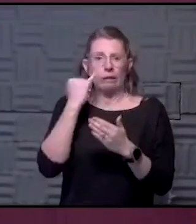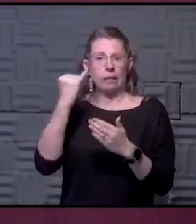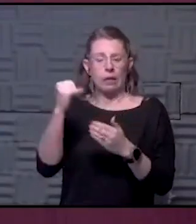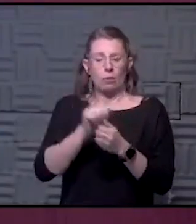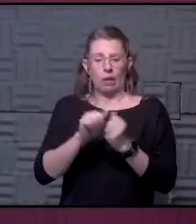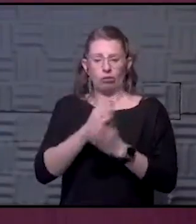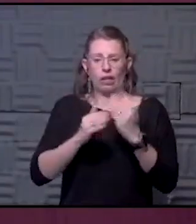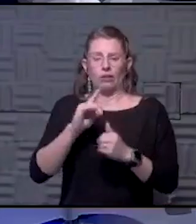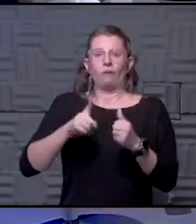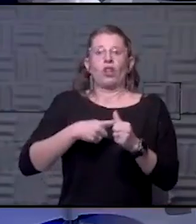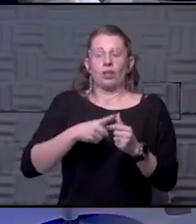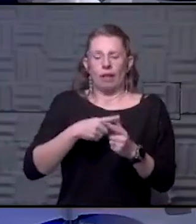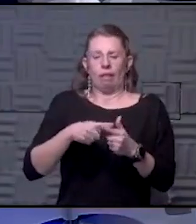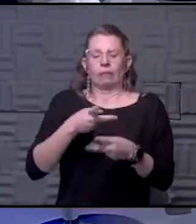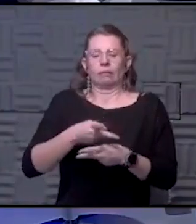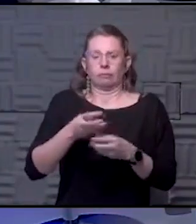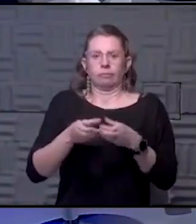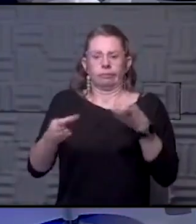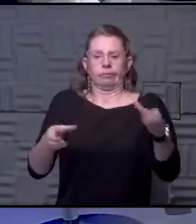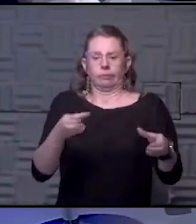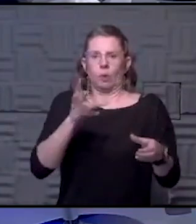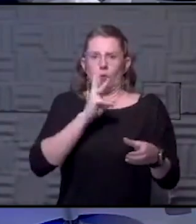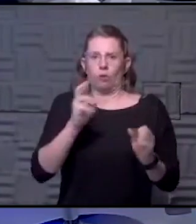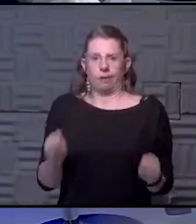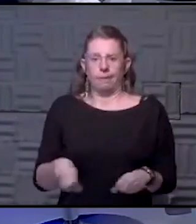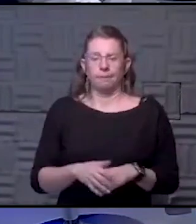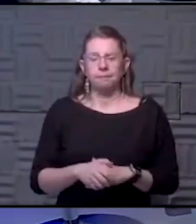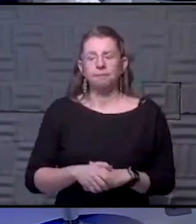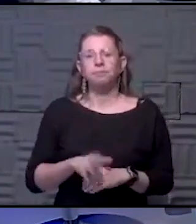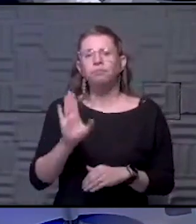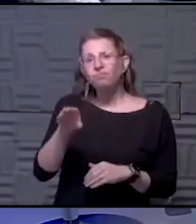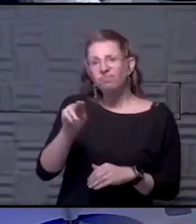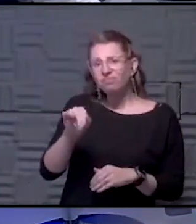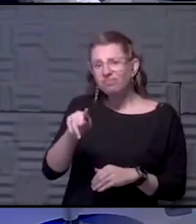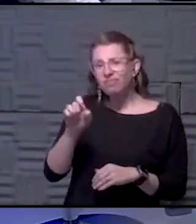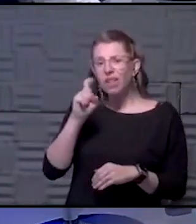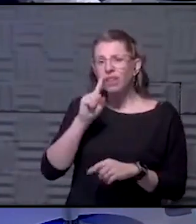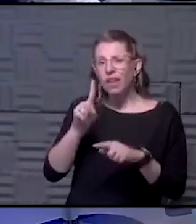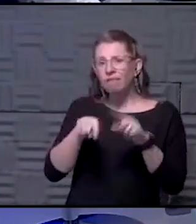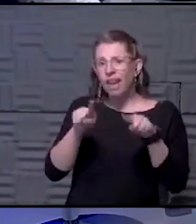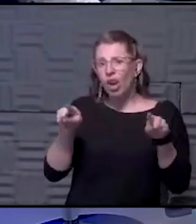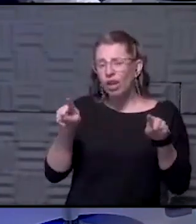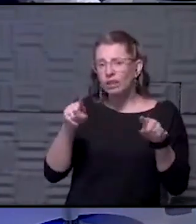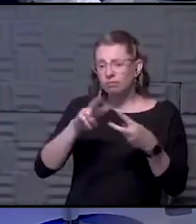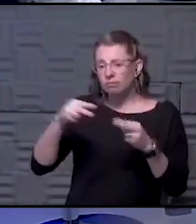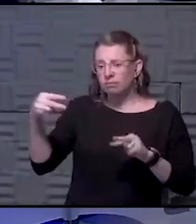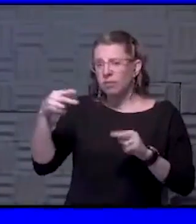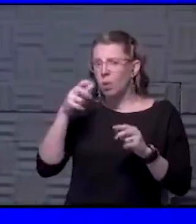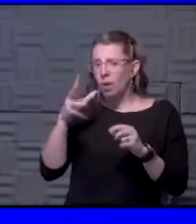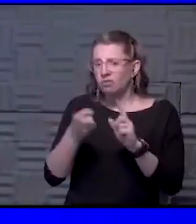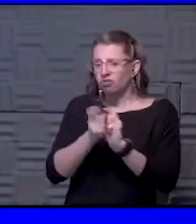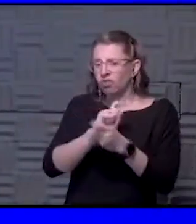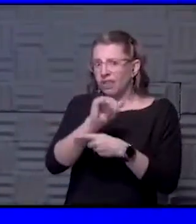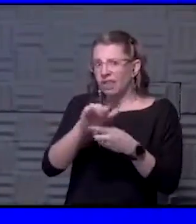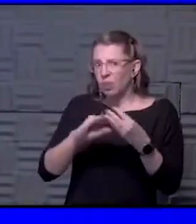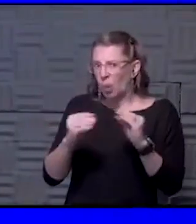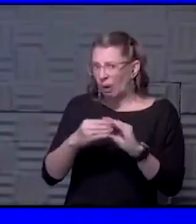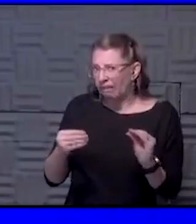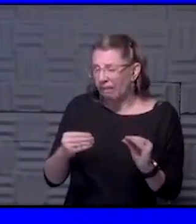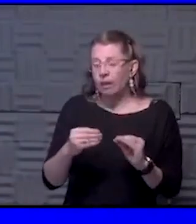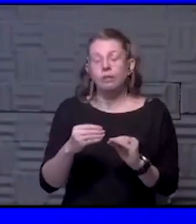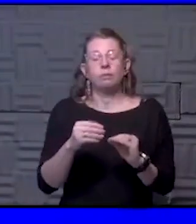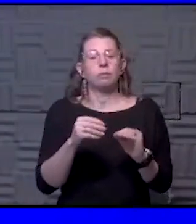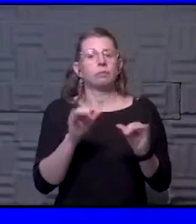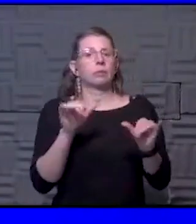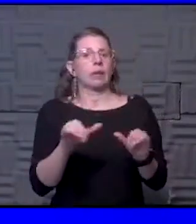and be careful. We Yeah. can keep doing this. You bet. So Nate, do you think the variant's going to change that story? Well, the same